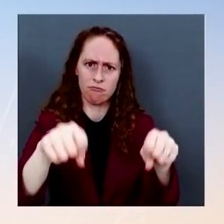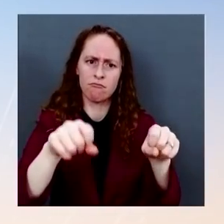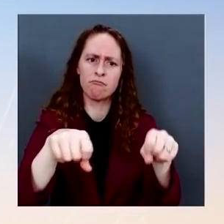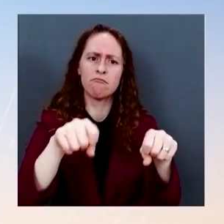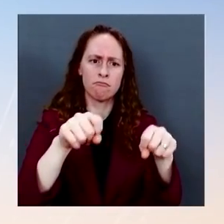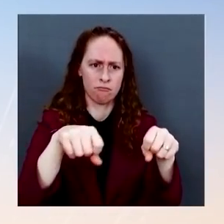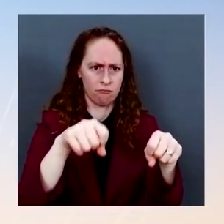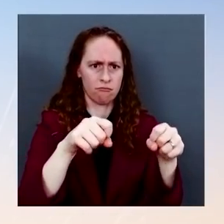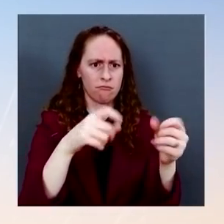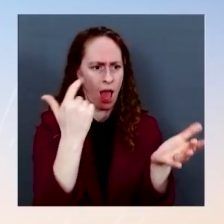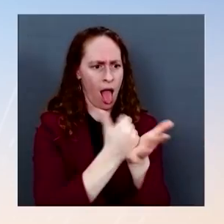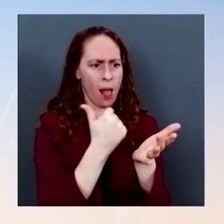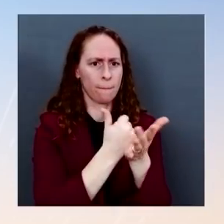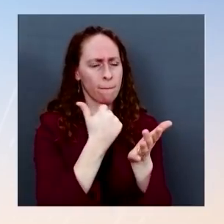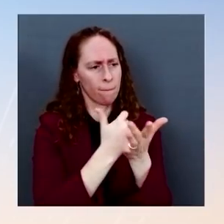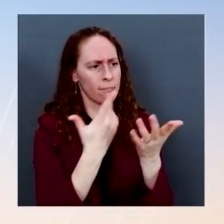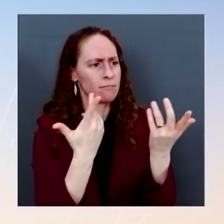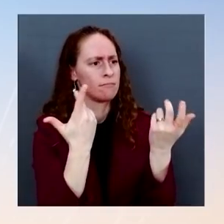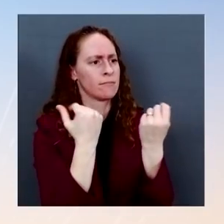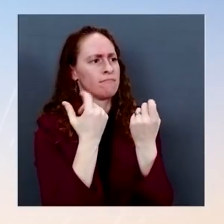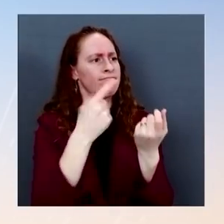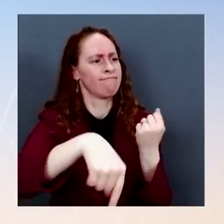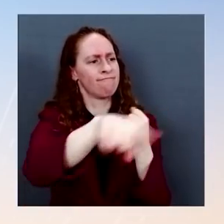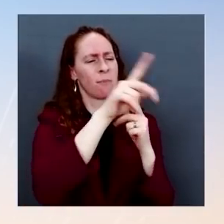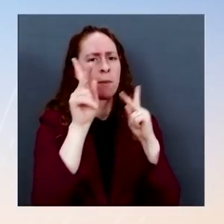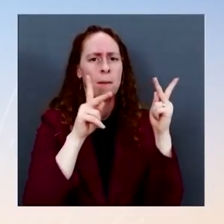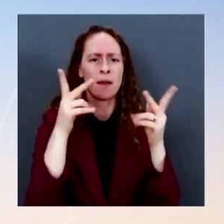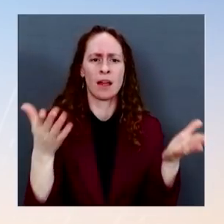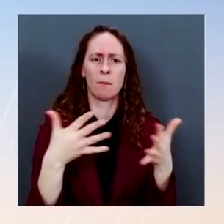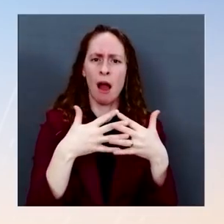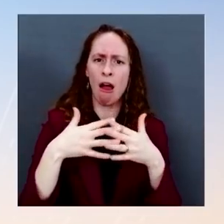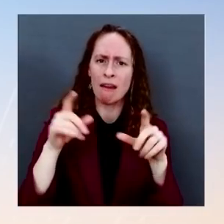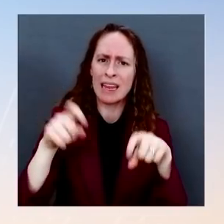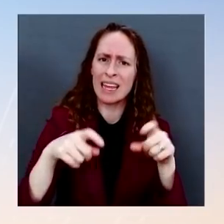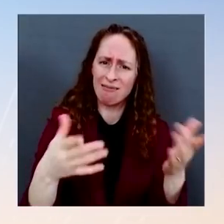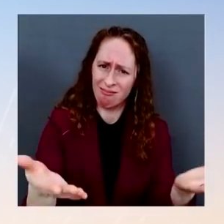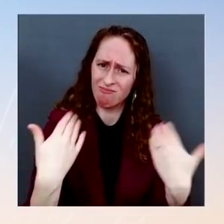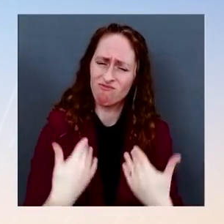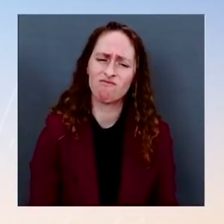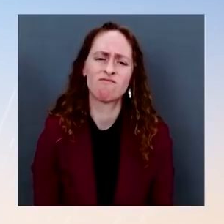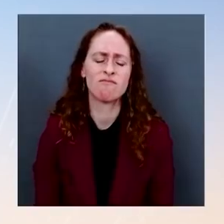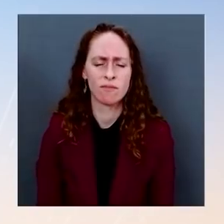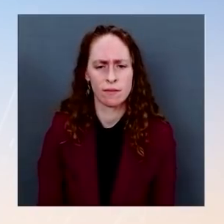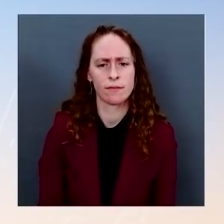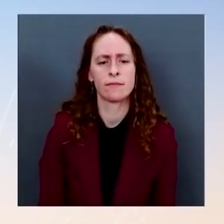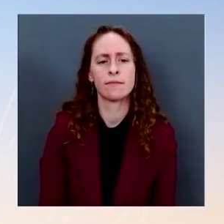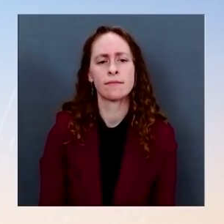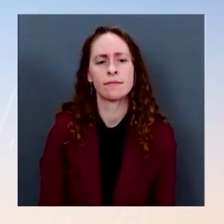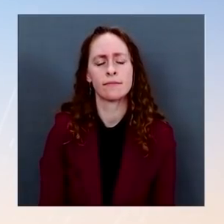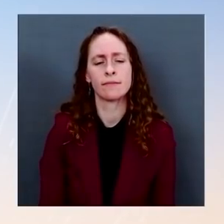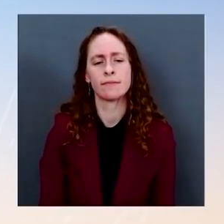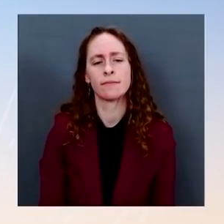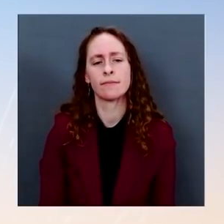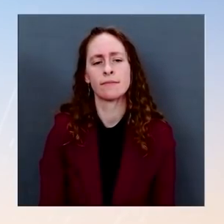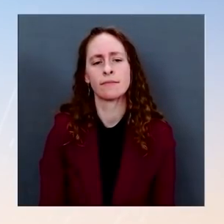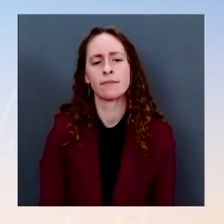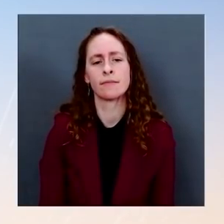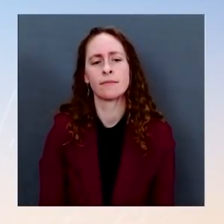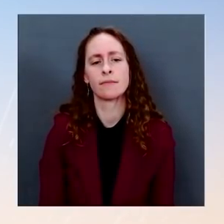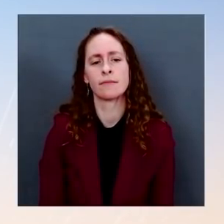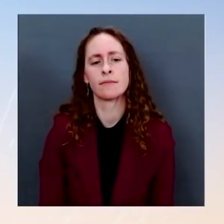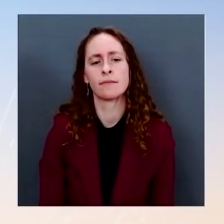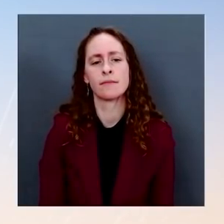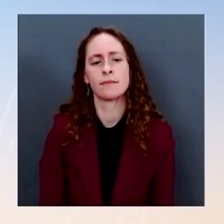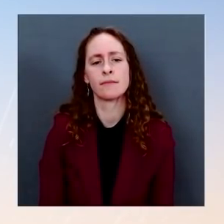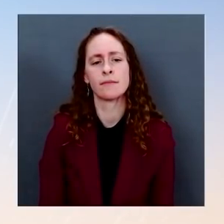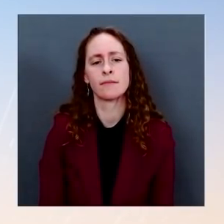times more likely to die unvaccinated. Is there a point in time where this administration, I mean, what you said recently about, hey, for